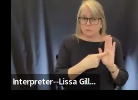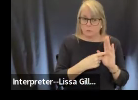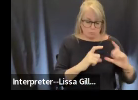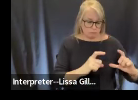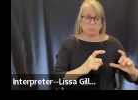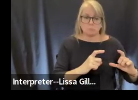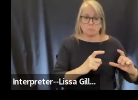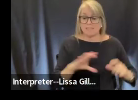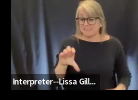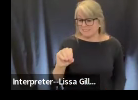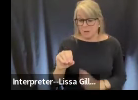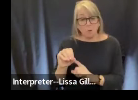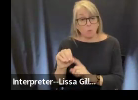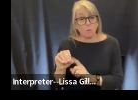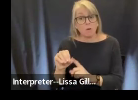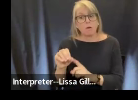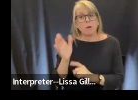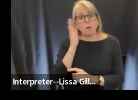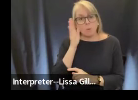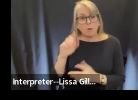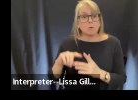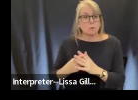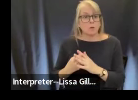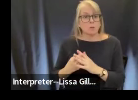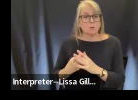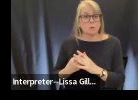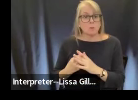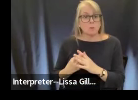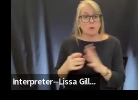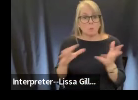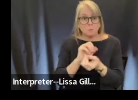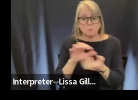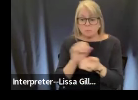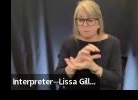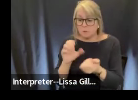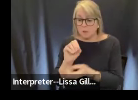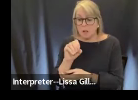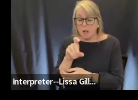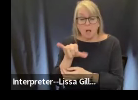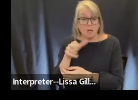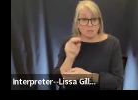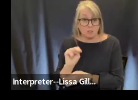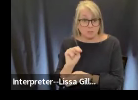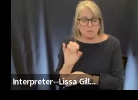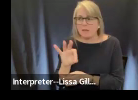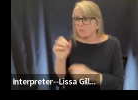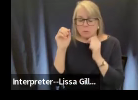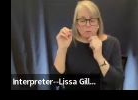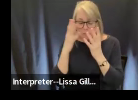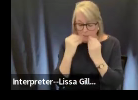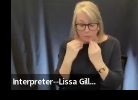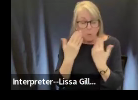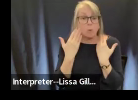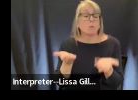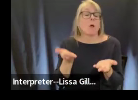does is essentially starts to erode the oxygen in the air. And if you are asleep, you definitely will not know something is wrong, because it will